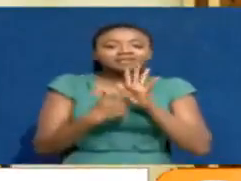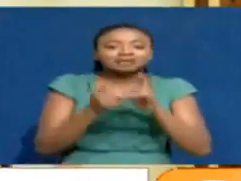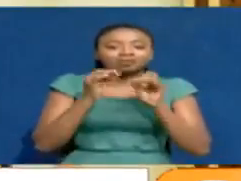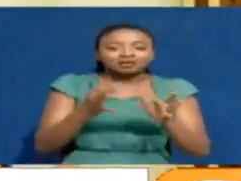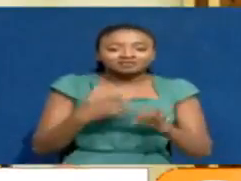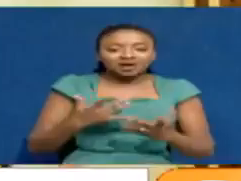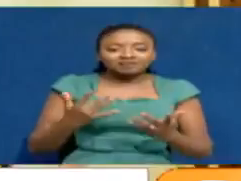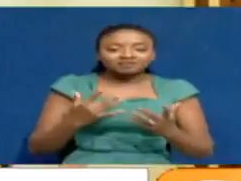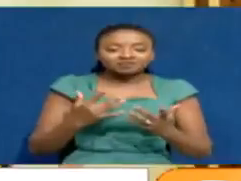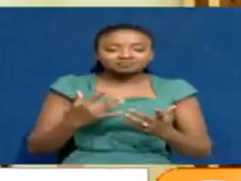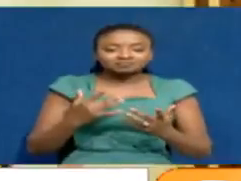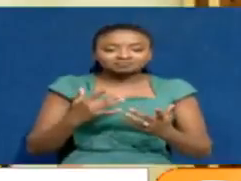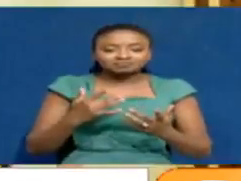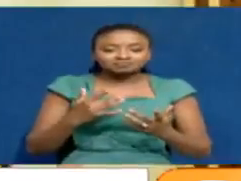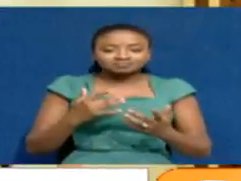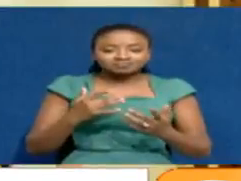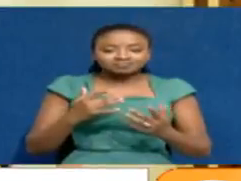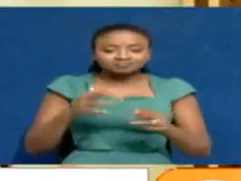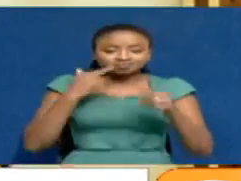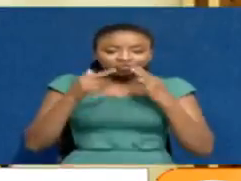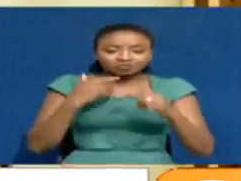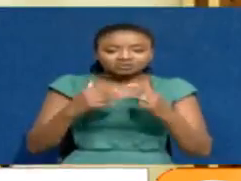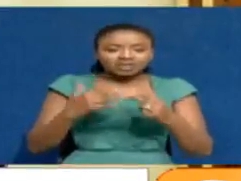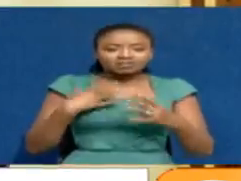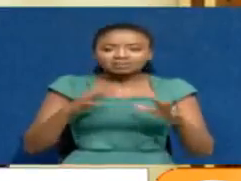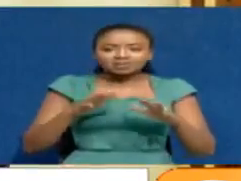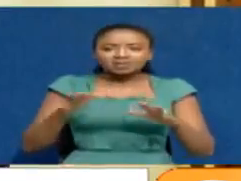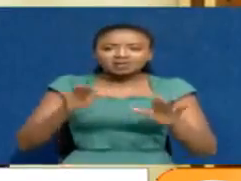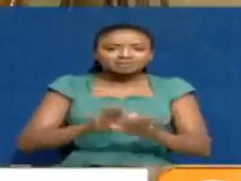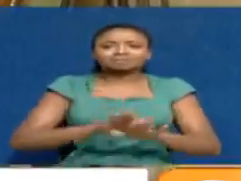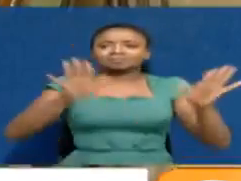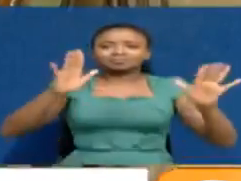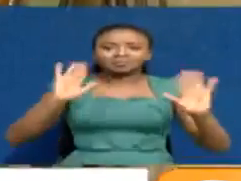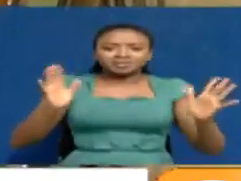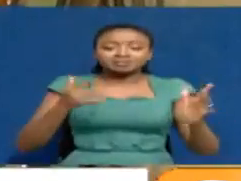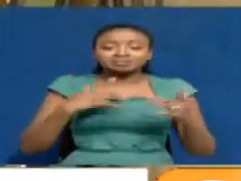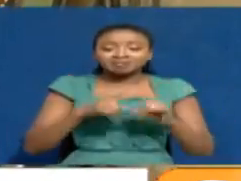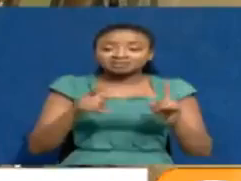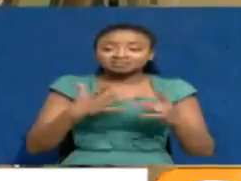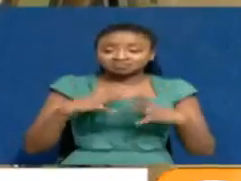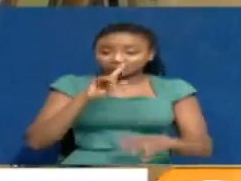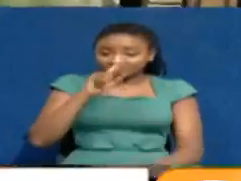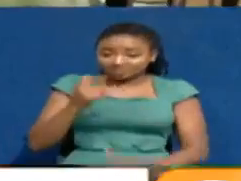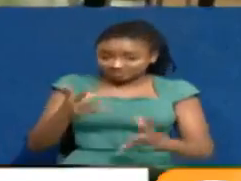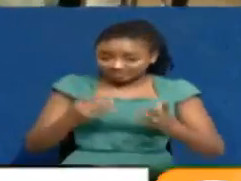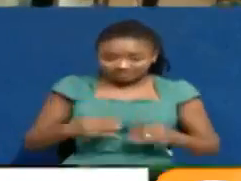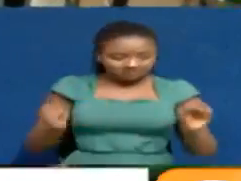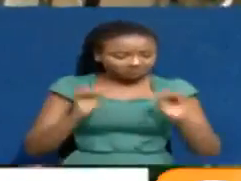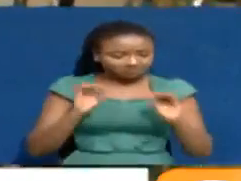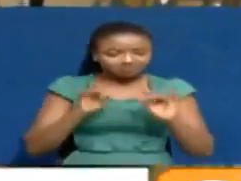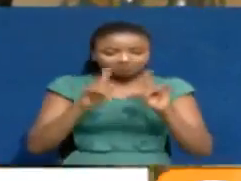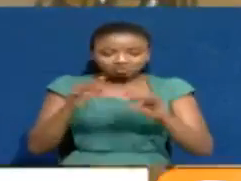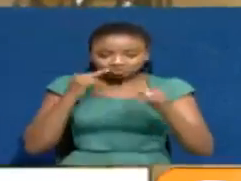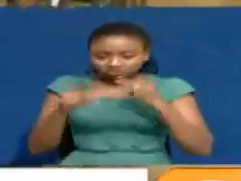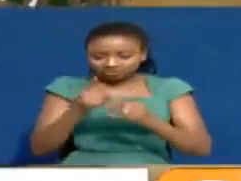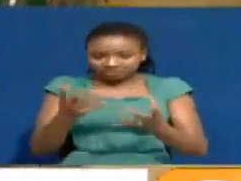you have a dorm and you want to call a meeting of 1,000 people, that's not allowed. Restaurants, on the other hand, he says, should